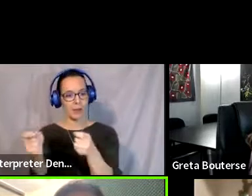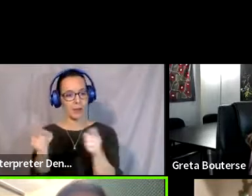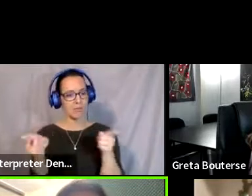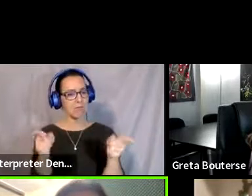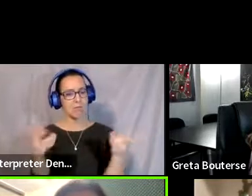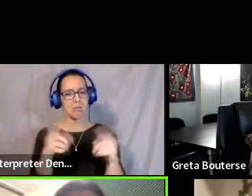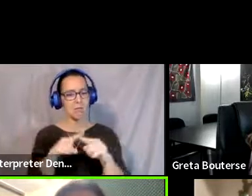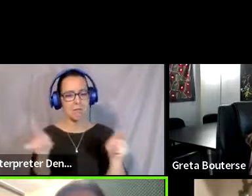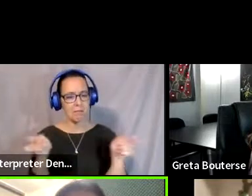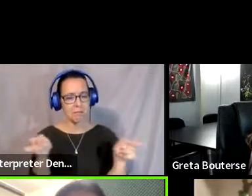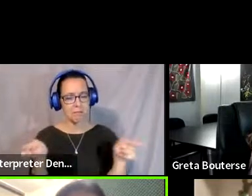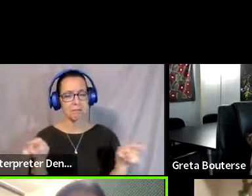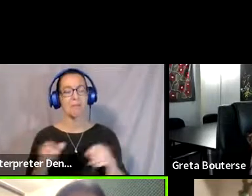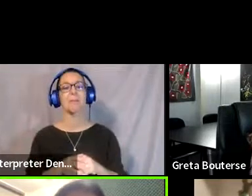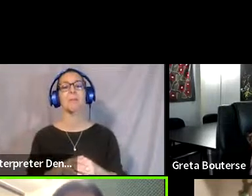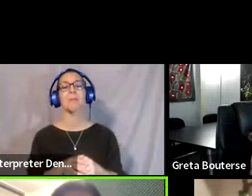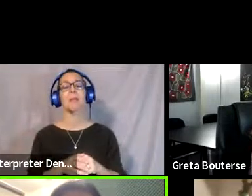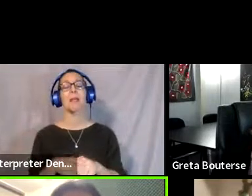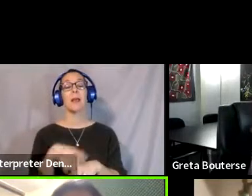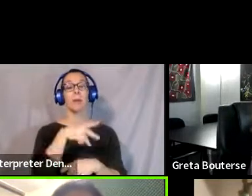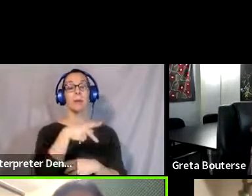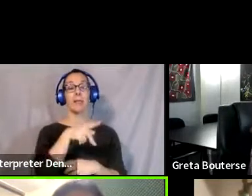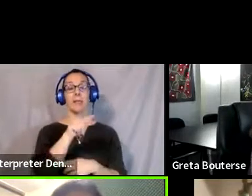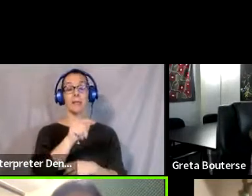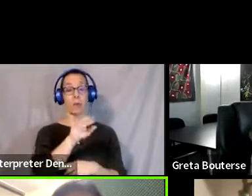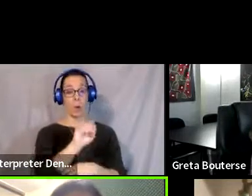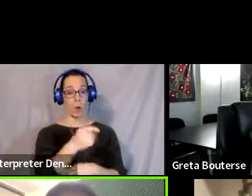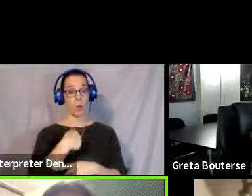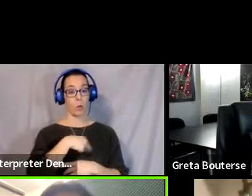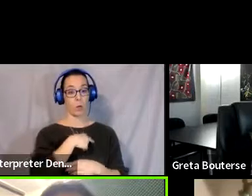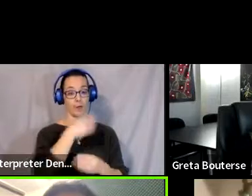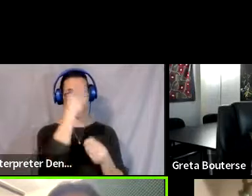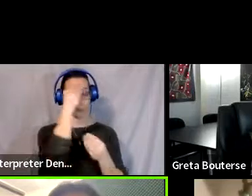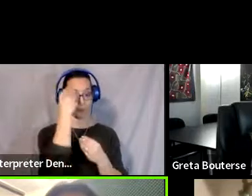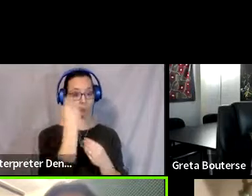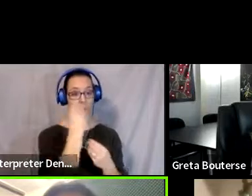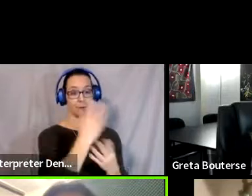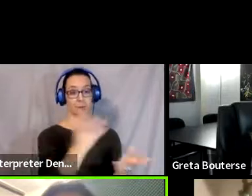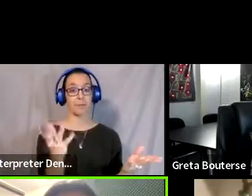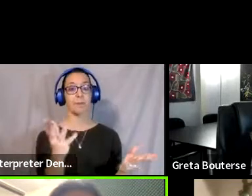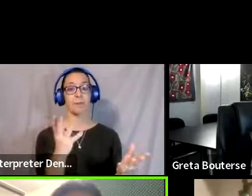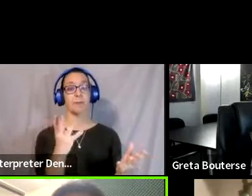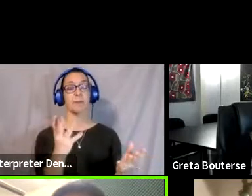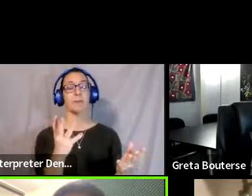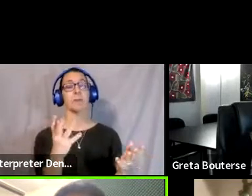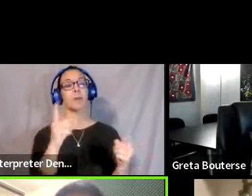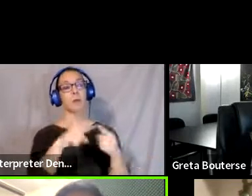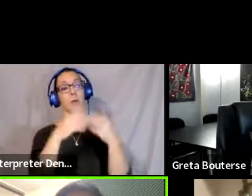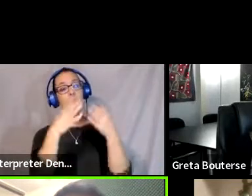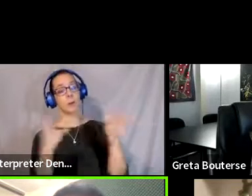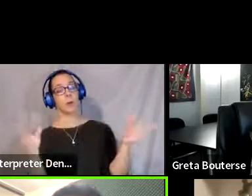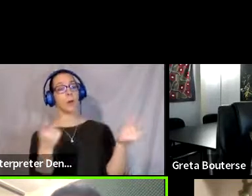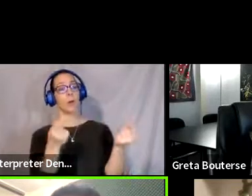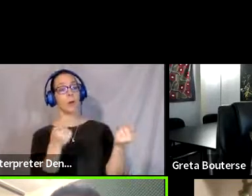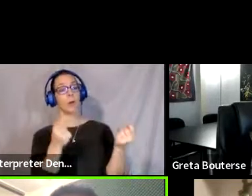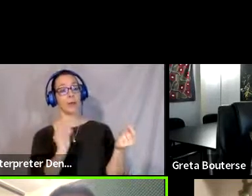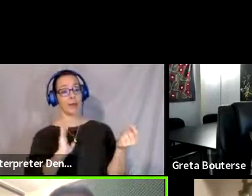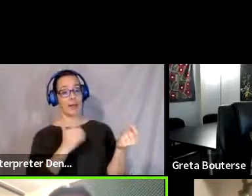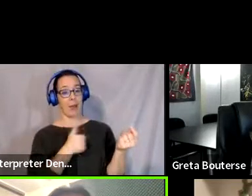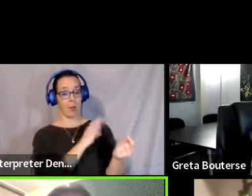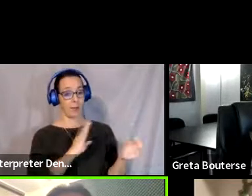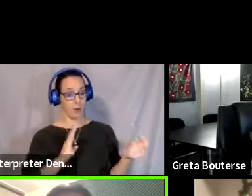a very simple task. The PTO, we are informing every second month to the public what we are doing in our